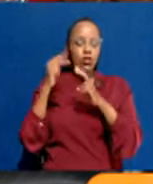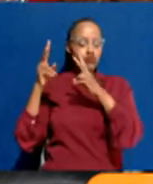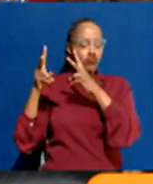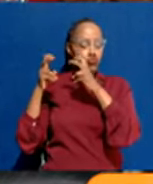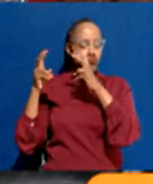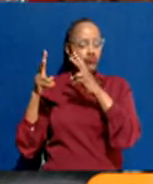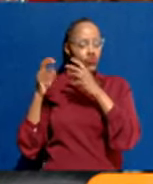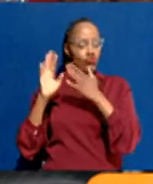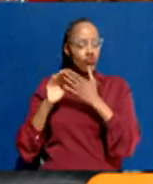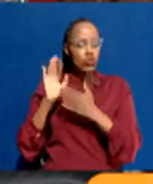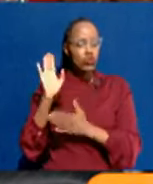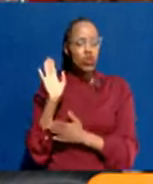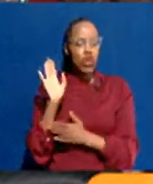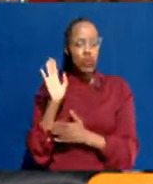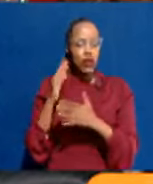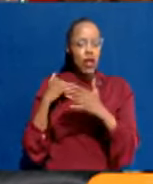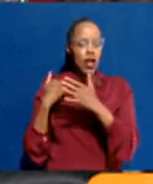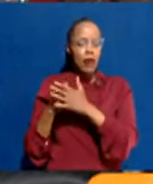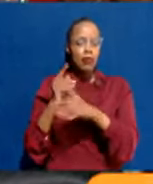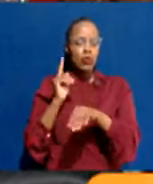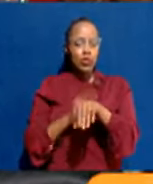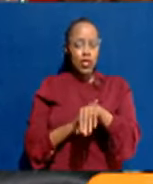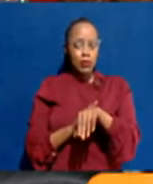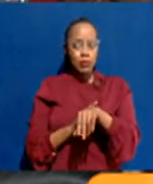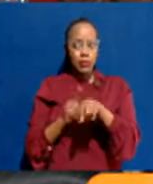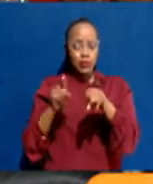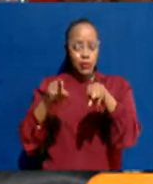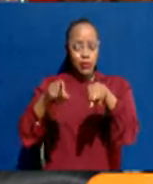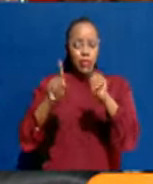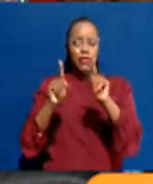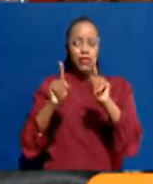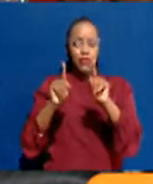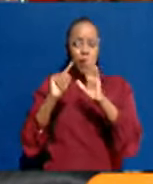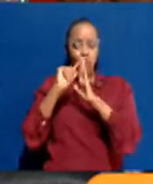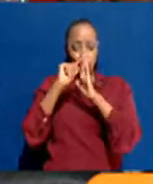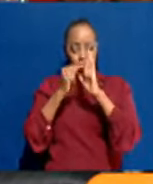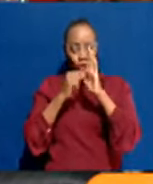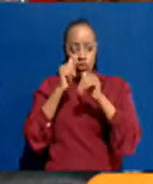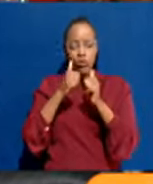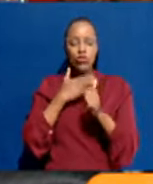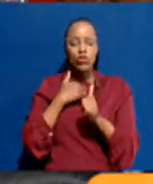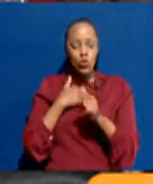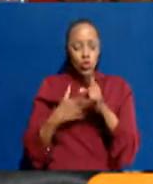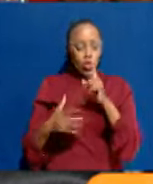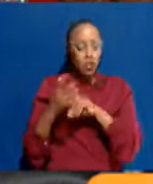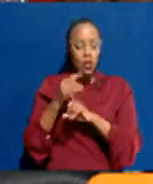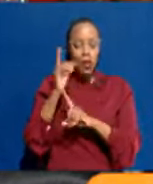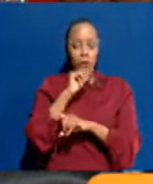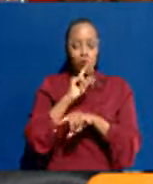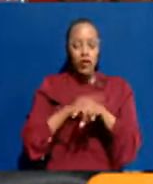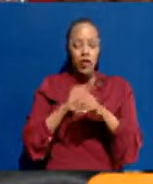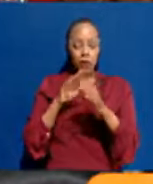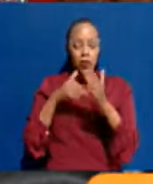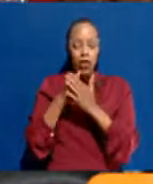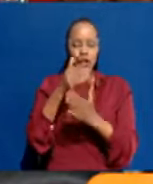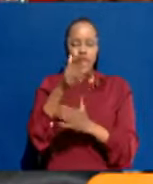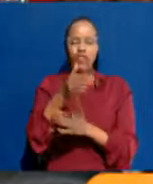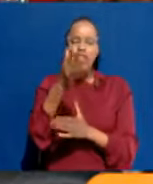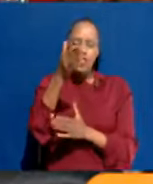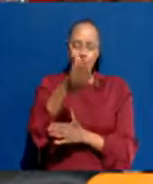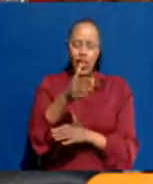until you get the points he wants. Ukifika hapo anakuambia ni